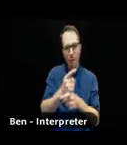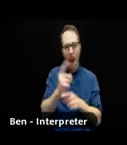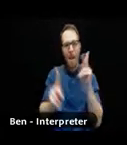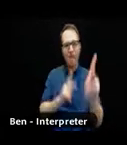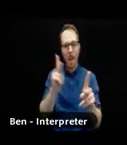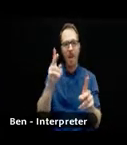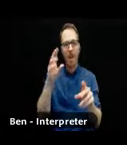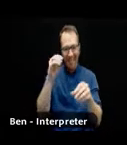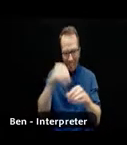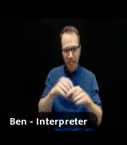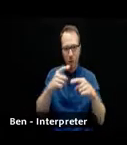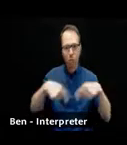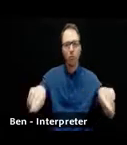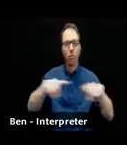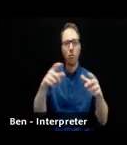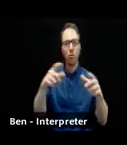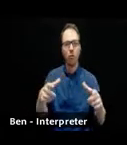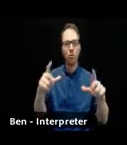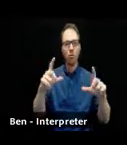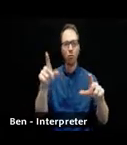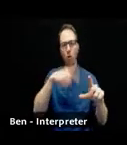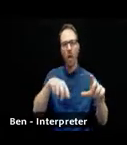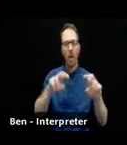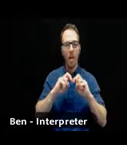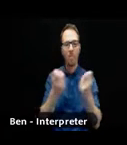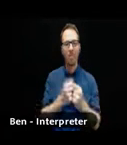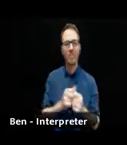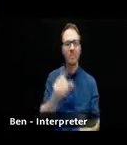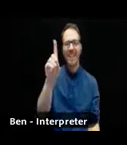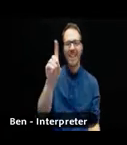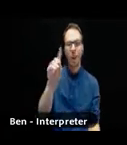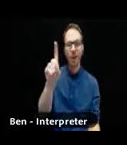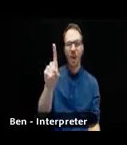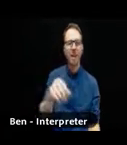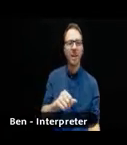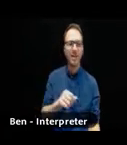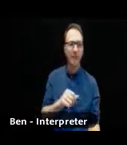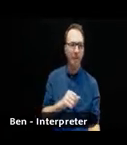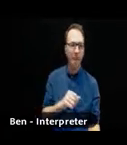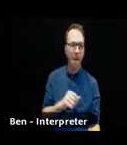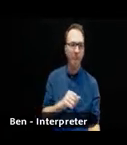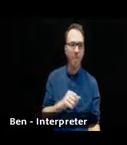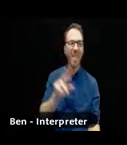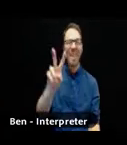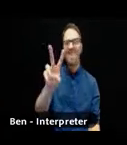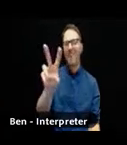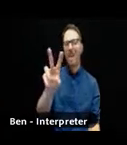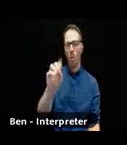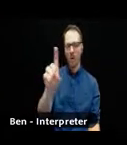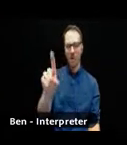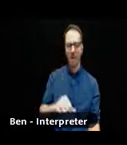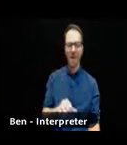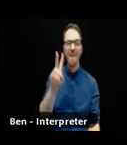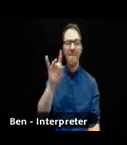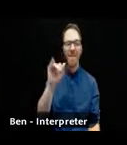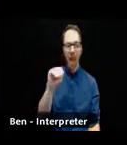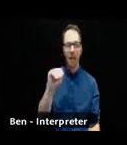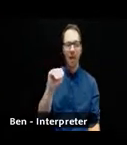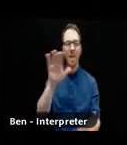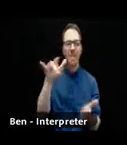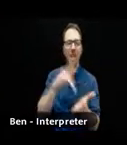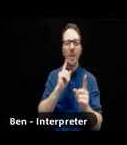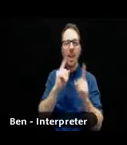circle. Victim-offender dialogue, VOD is victim-offender dialogue. I don't believe that when it's like a one-on-one